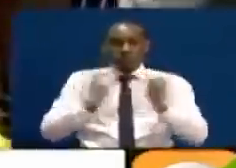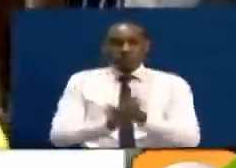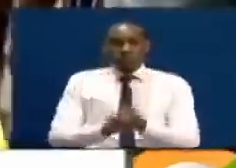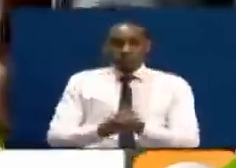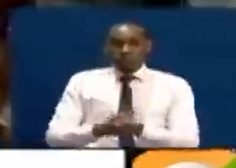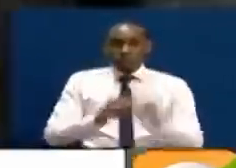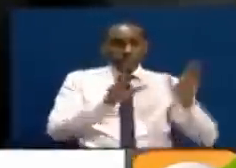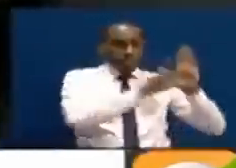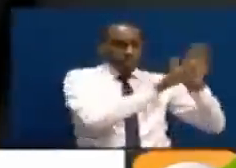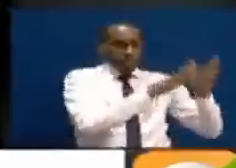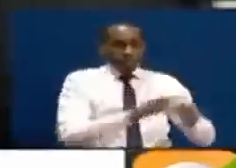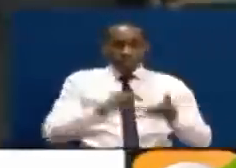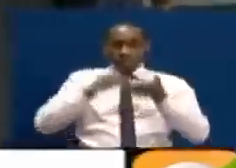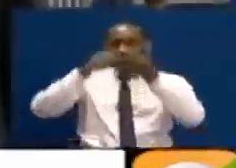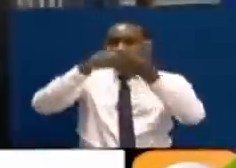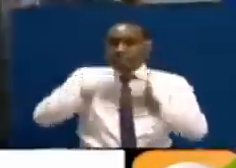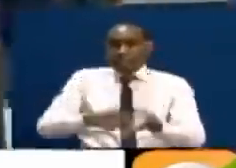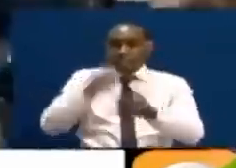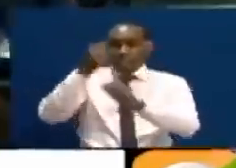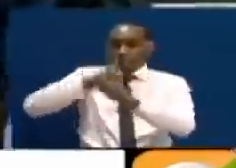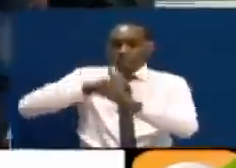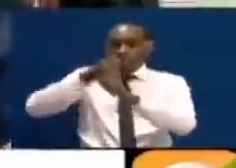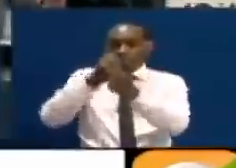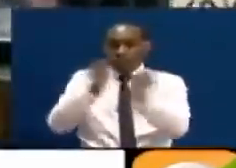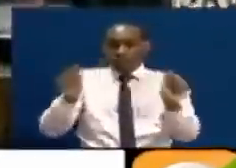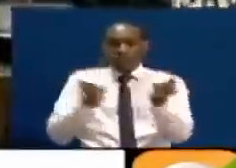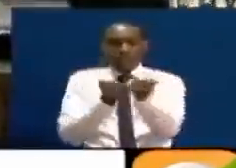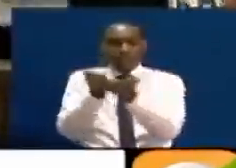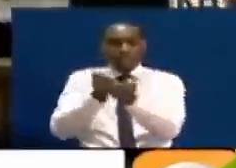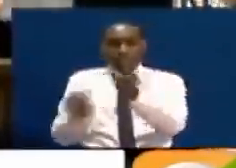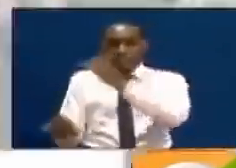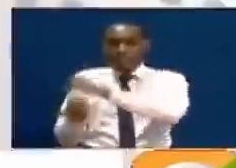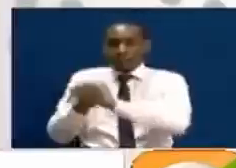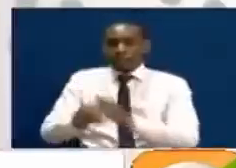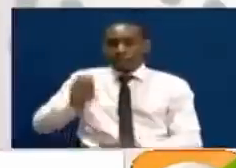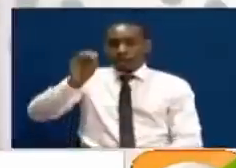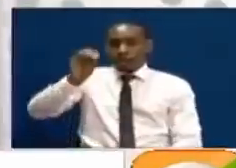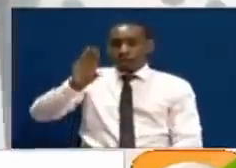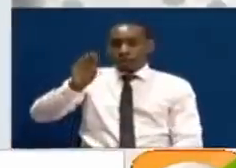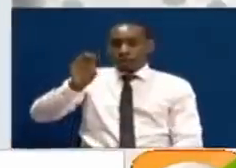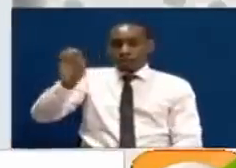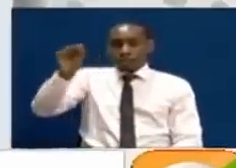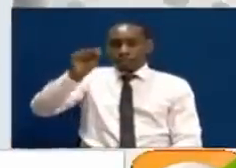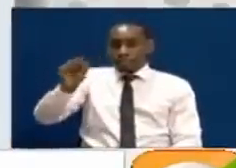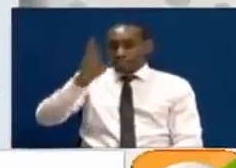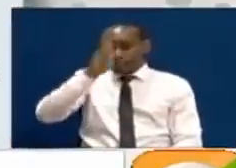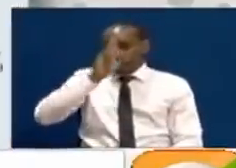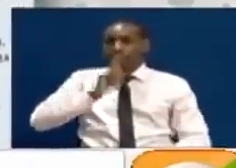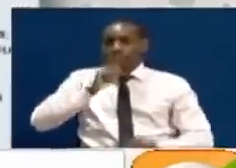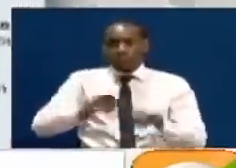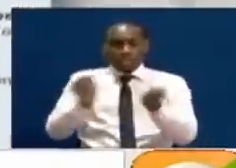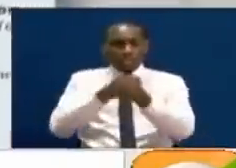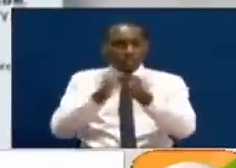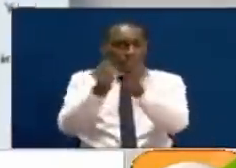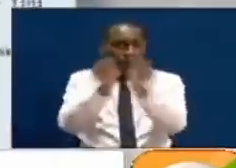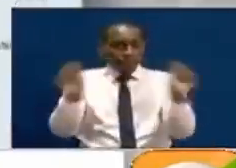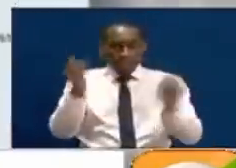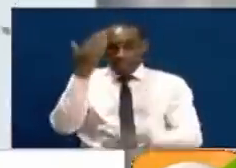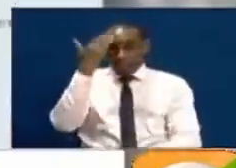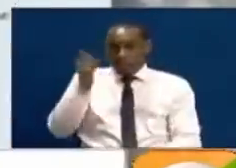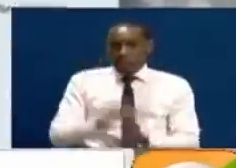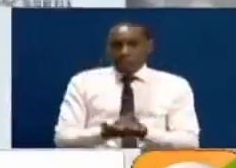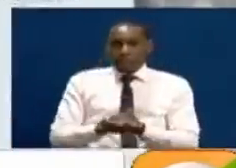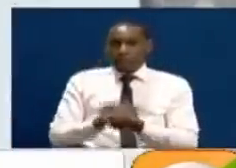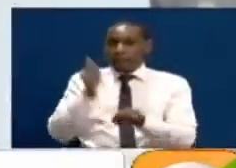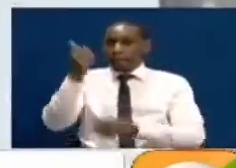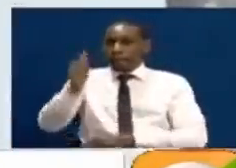lawyers maintained the push for his release Saturday morning. The Kilimani OCS had maintained that he could not release Kuria because he had not